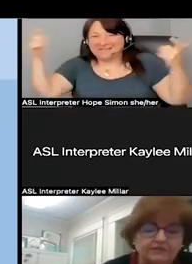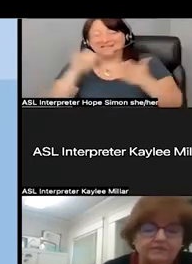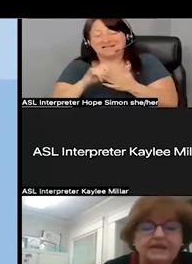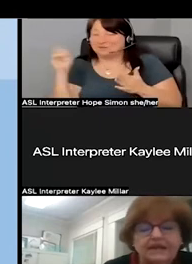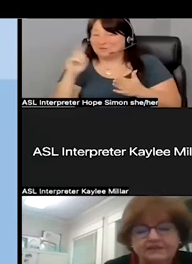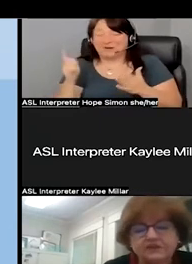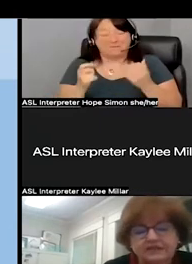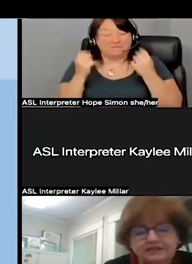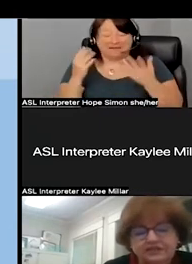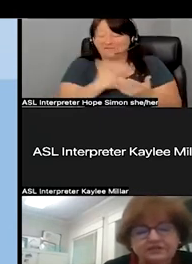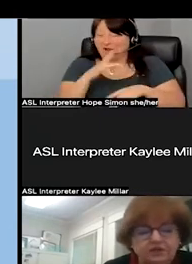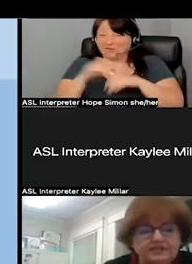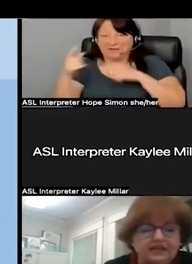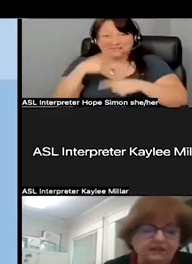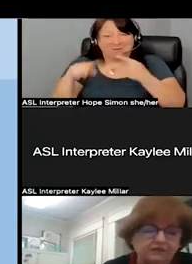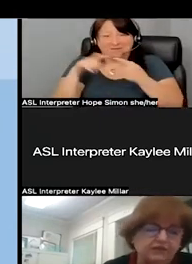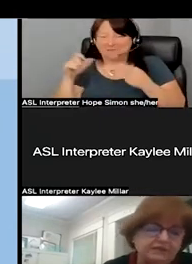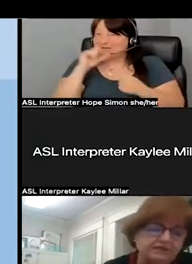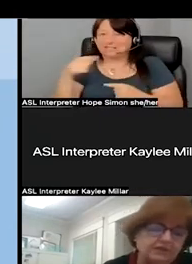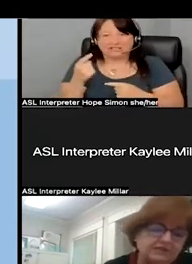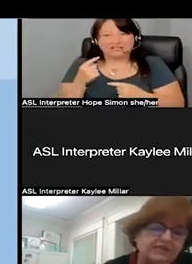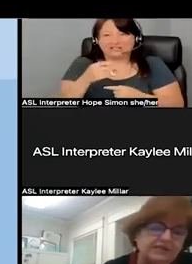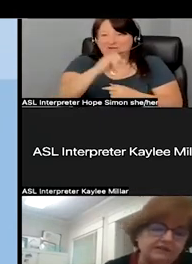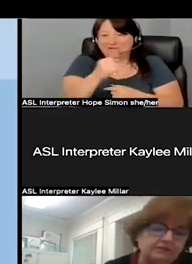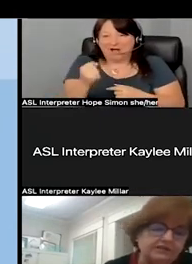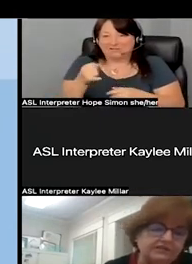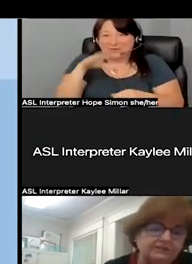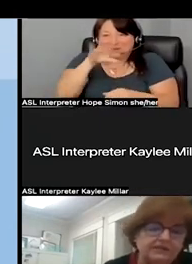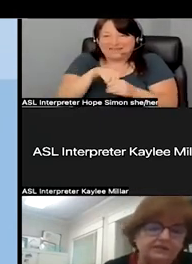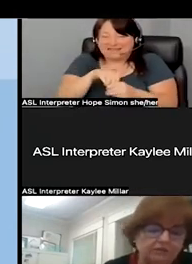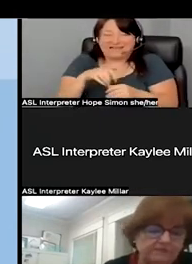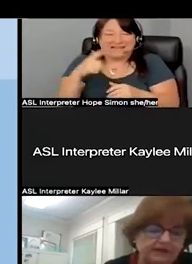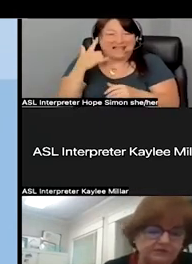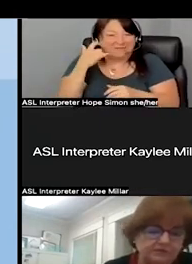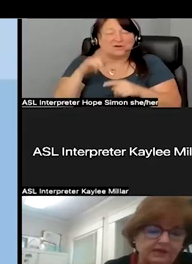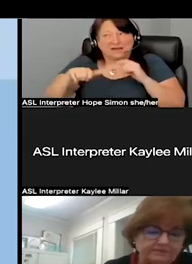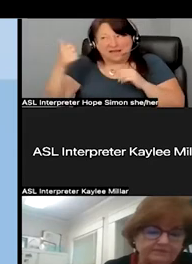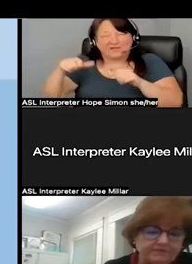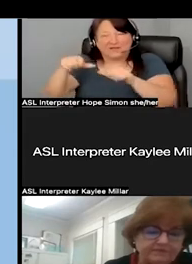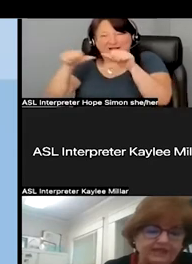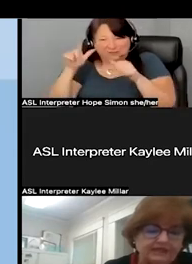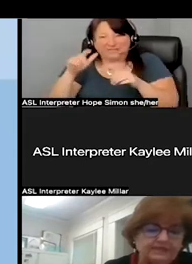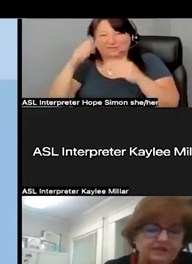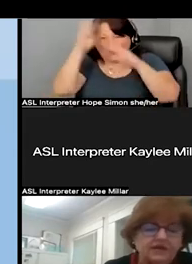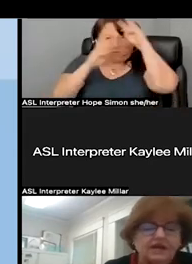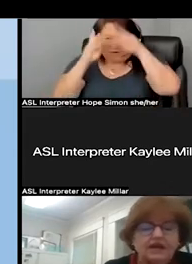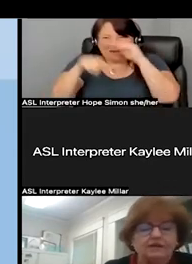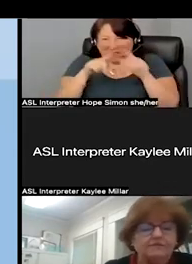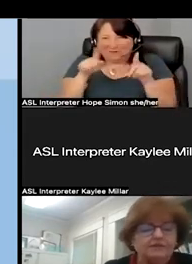come from. And so it isn't just fault in California, but it's fault in other regions that we need to worry about as well. And